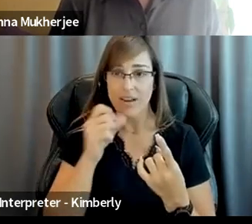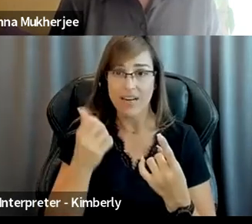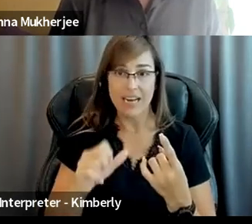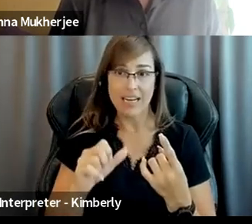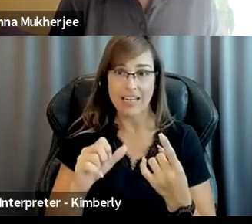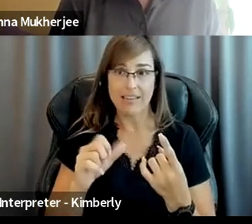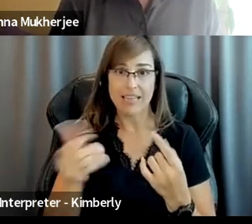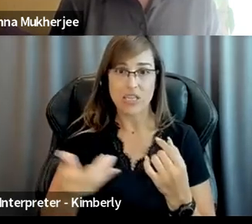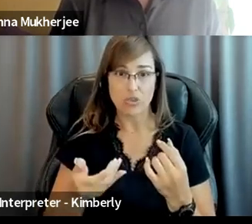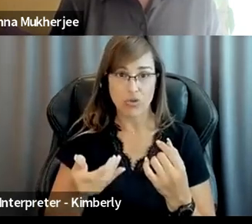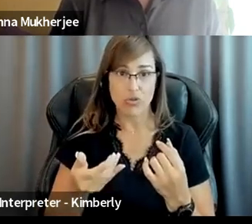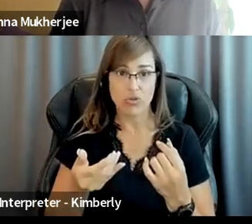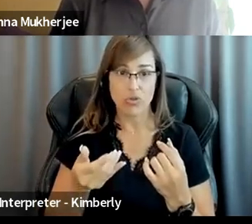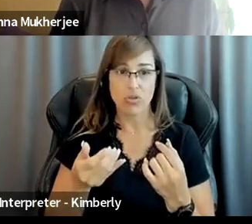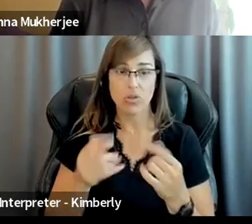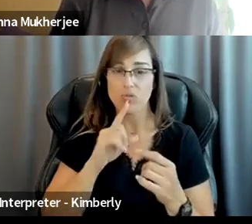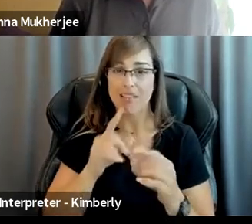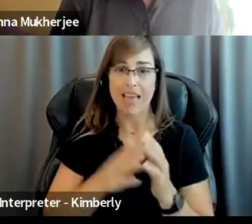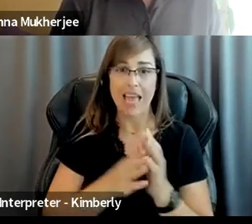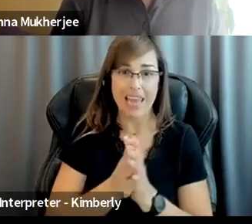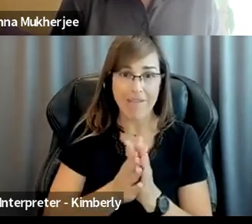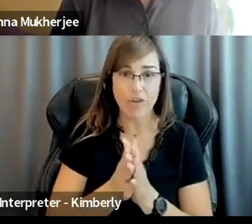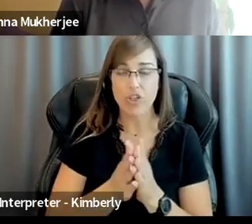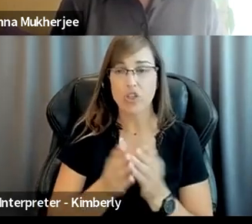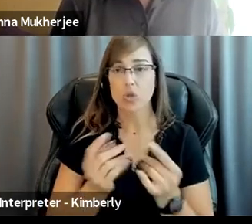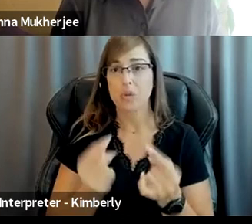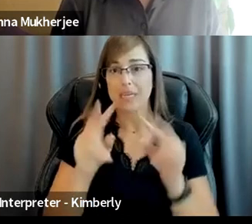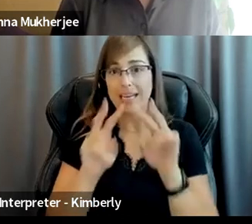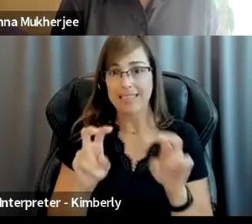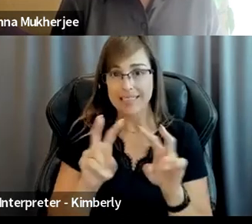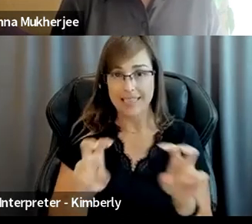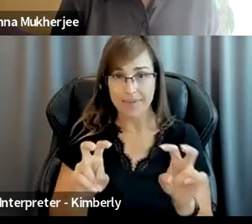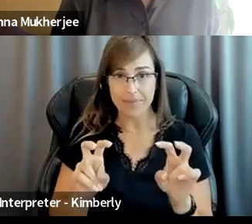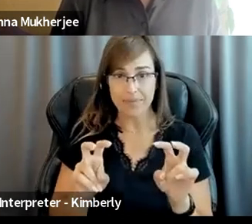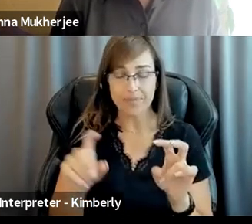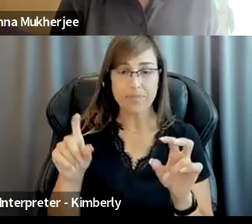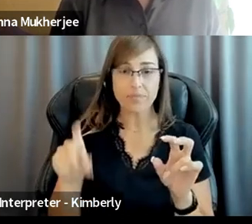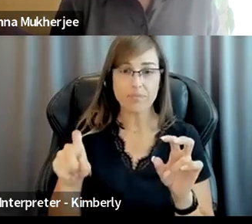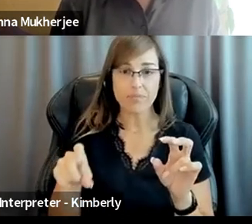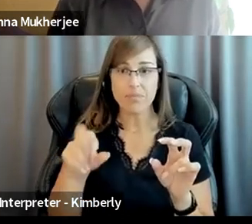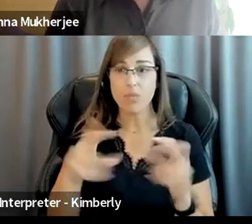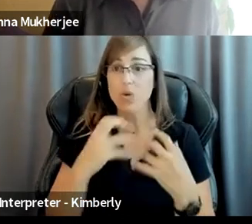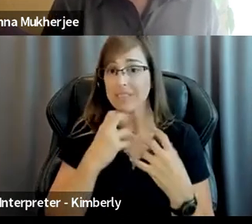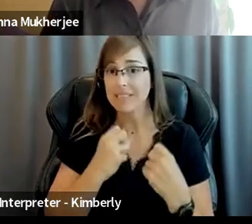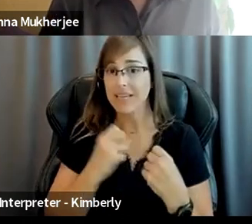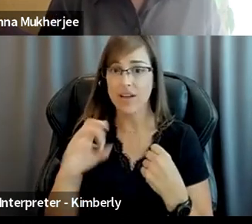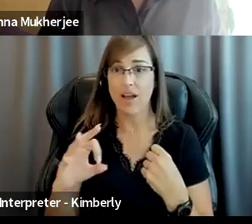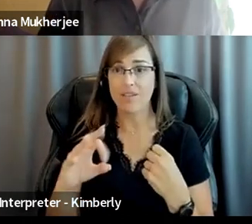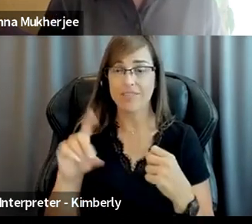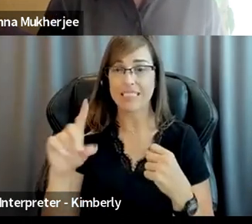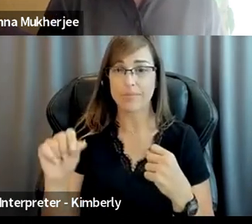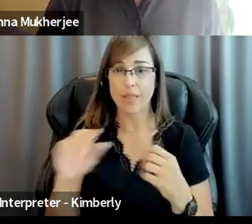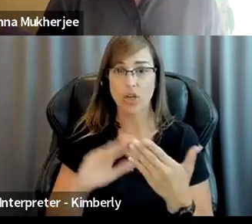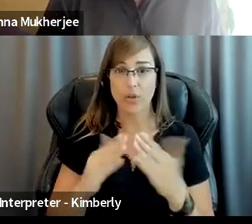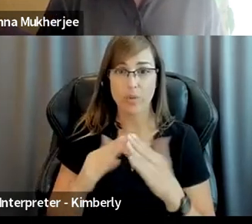them really an effort to assess the needs or desires of the disability